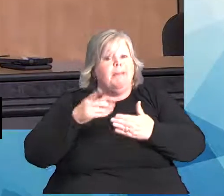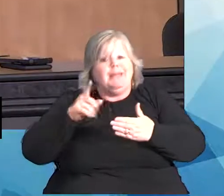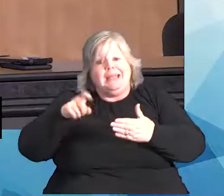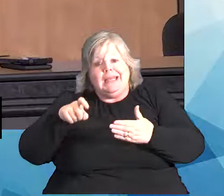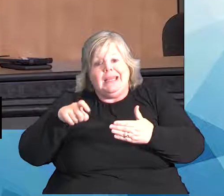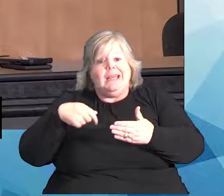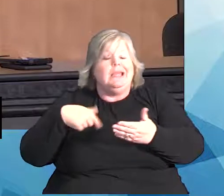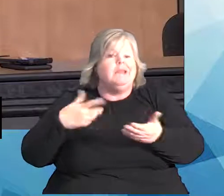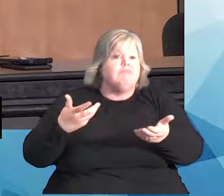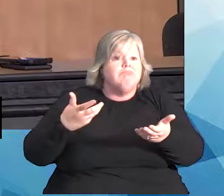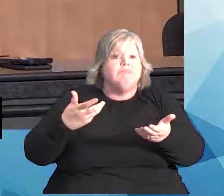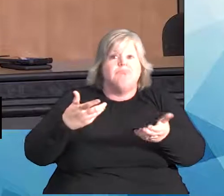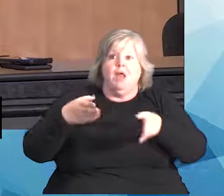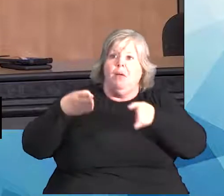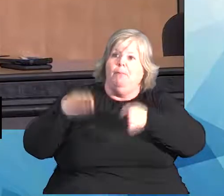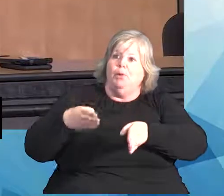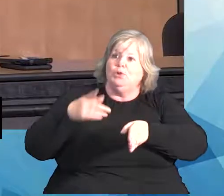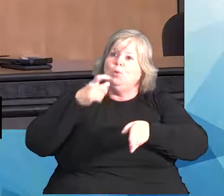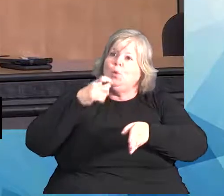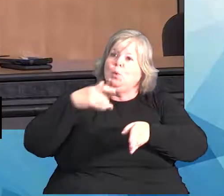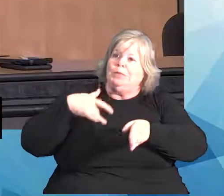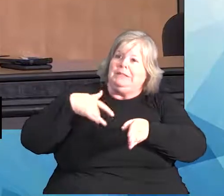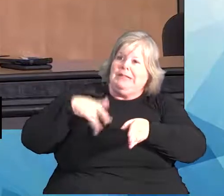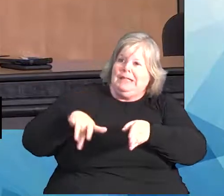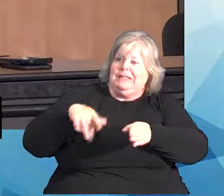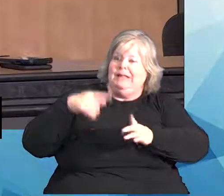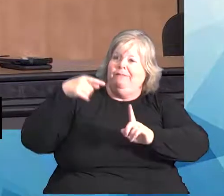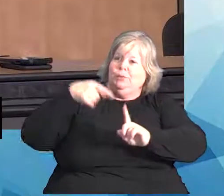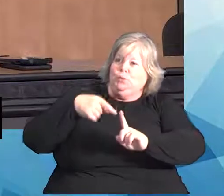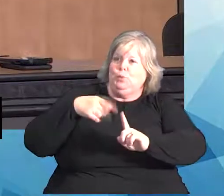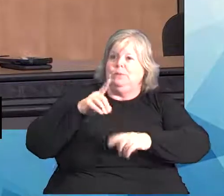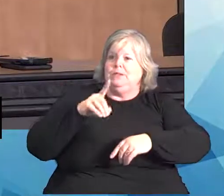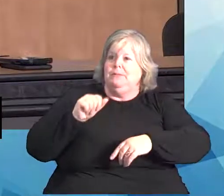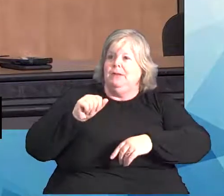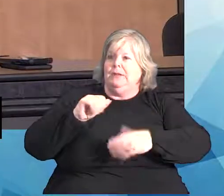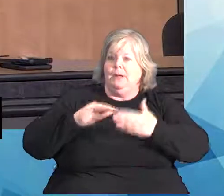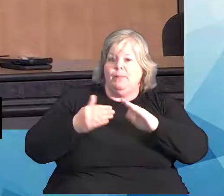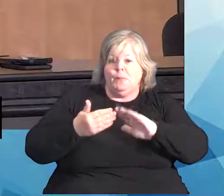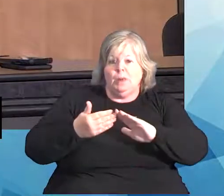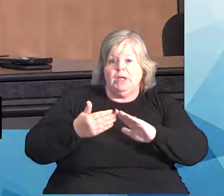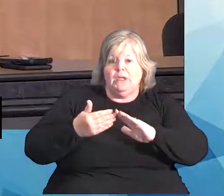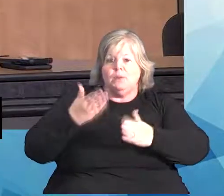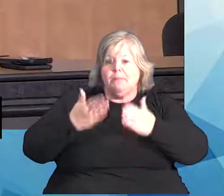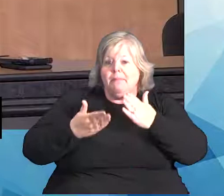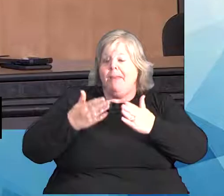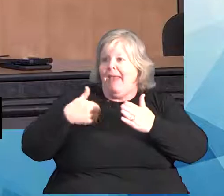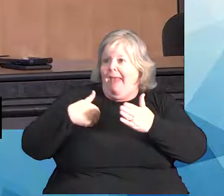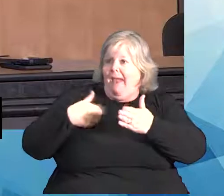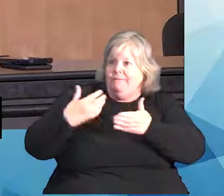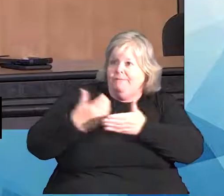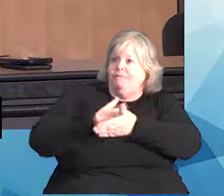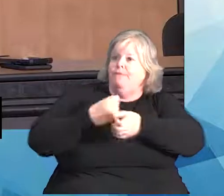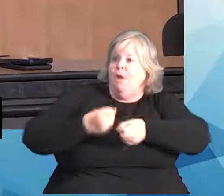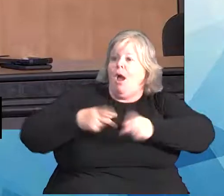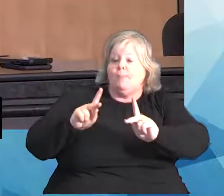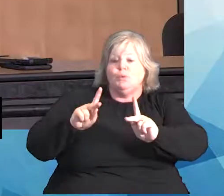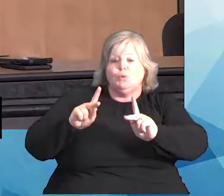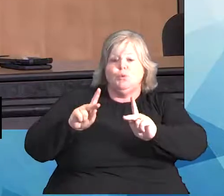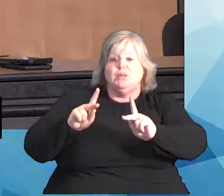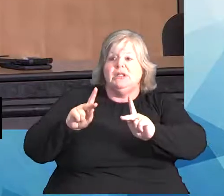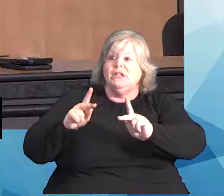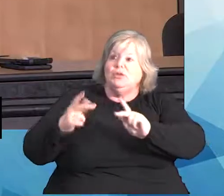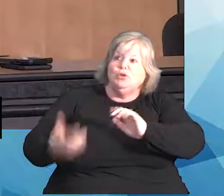an individual who is sensitive to the disability community. So there may be opportunity to engage